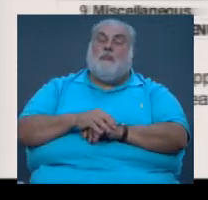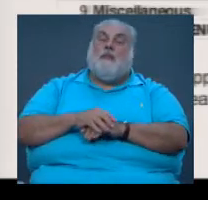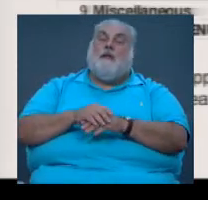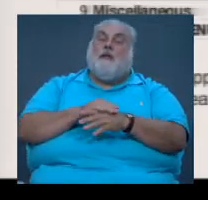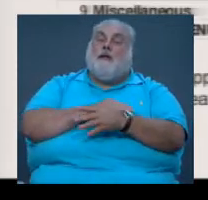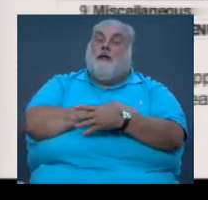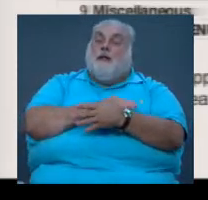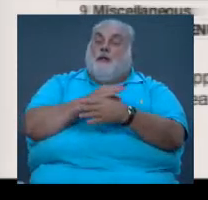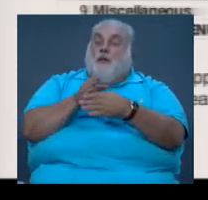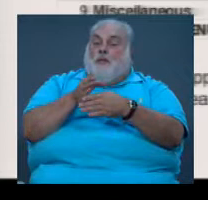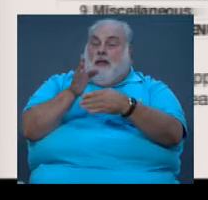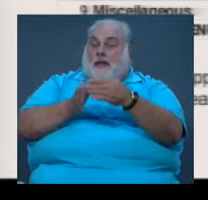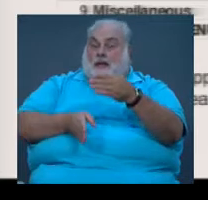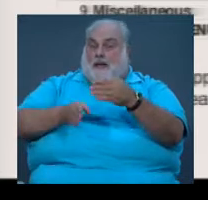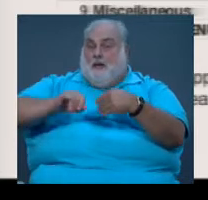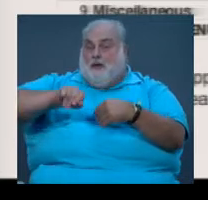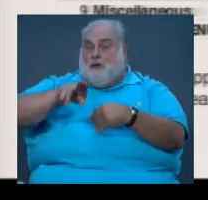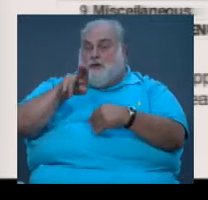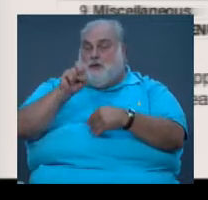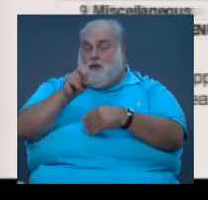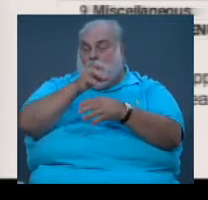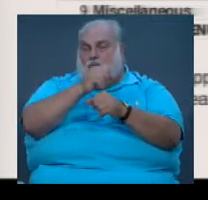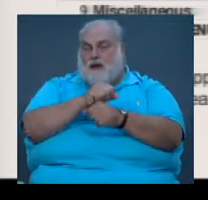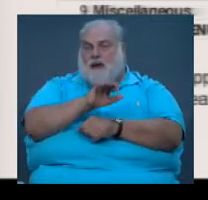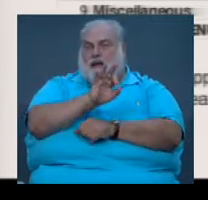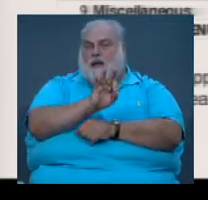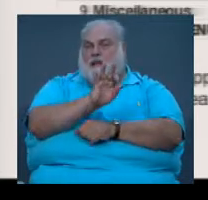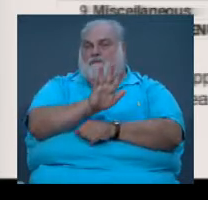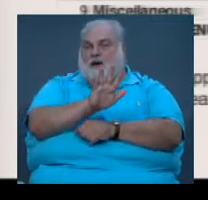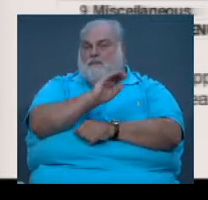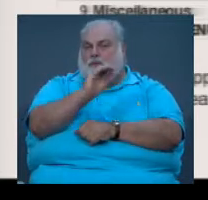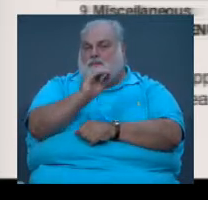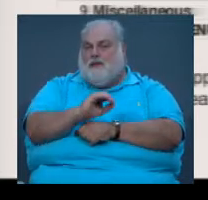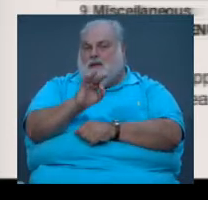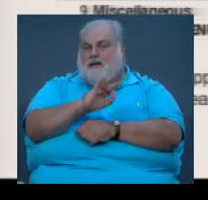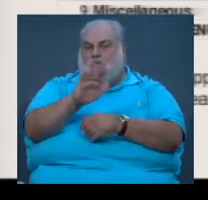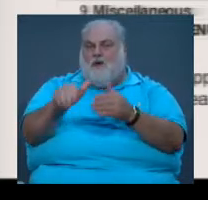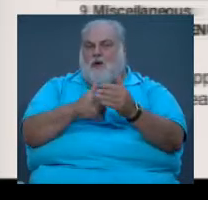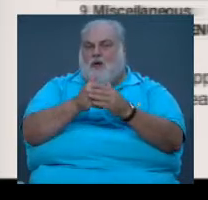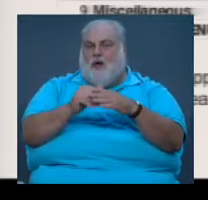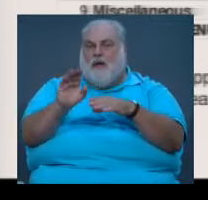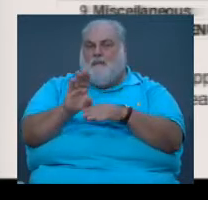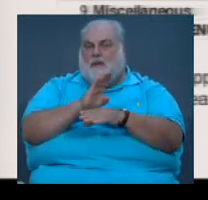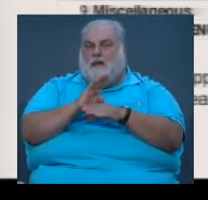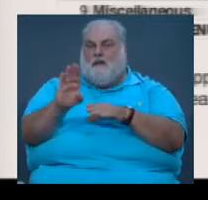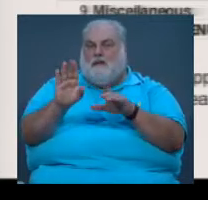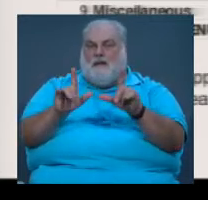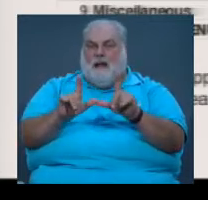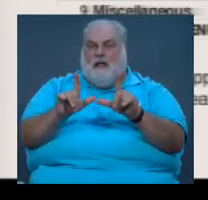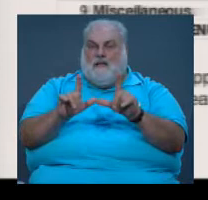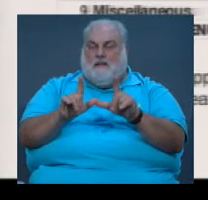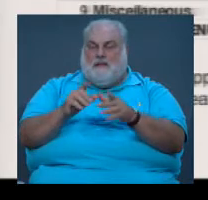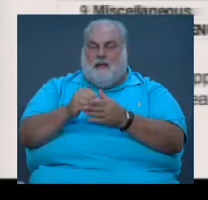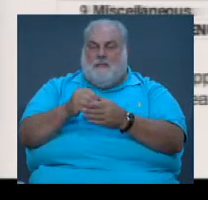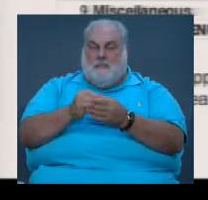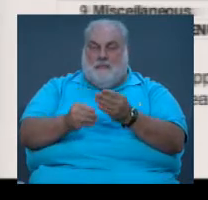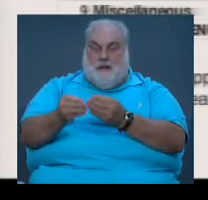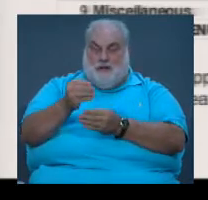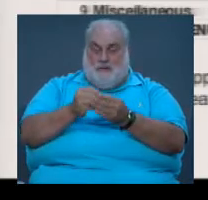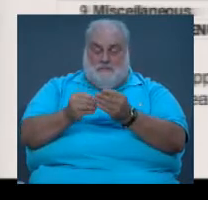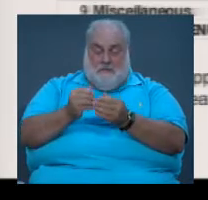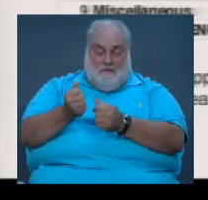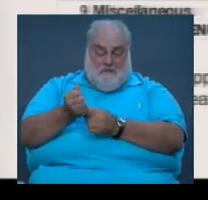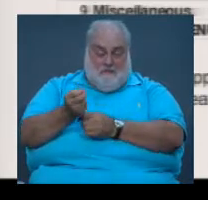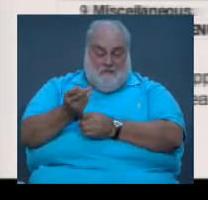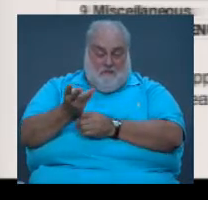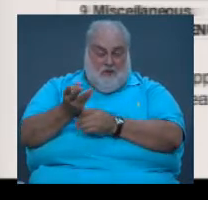we had obtained 95% of our annual business license budget. Obviously, there's new